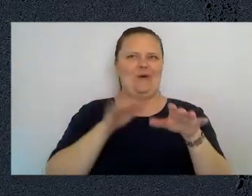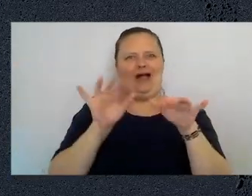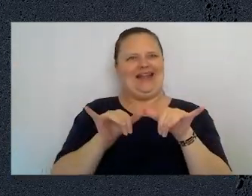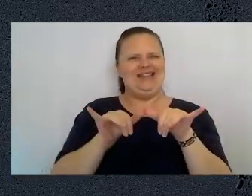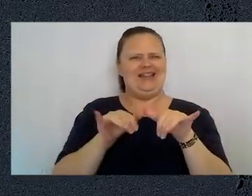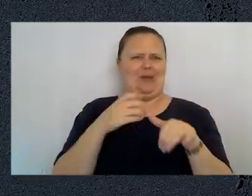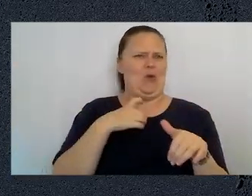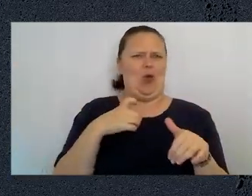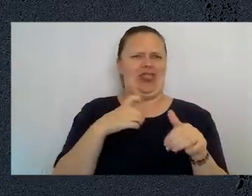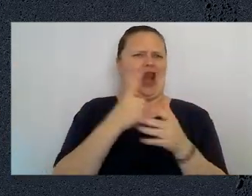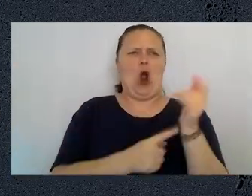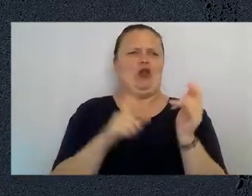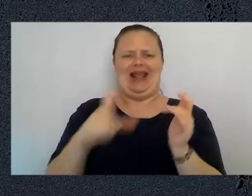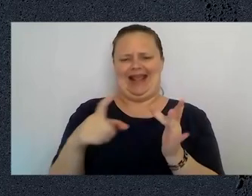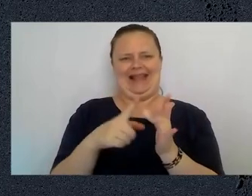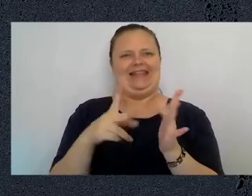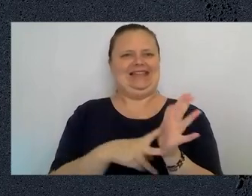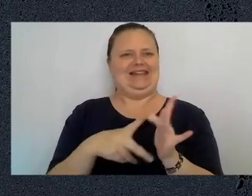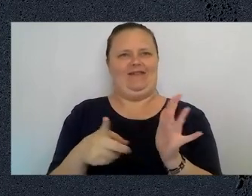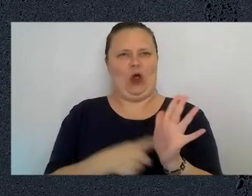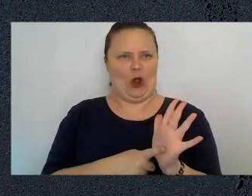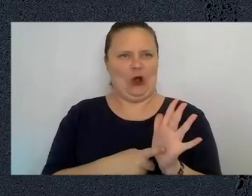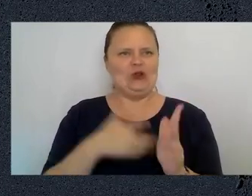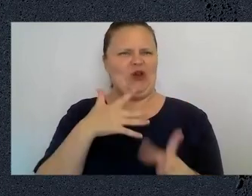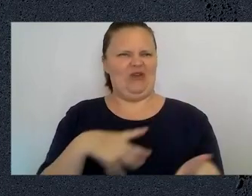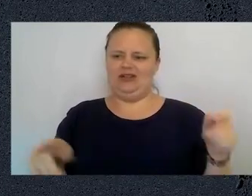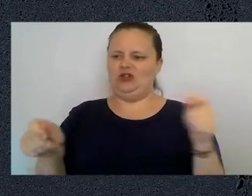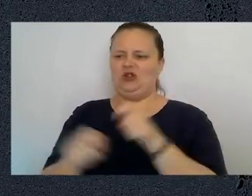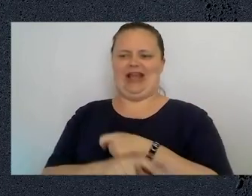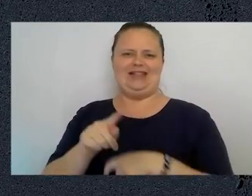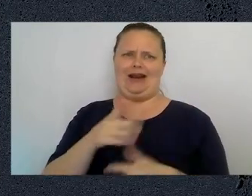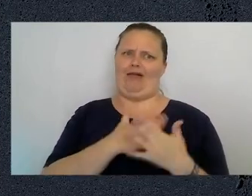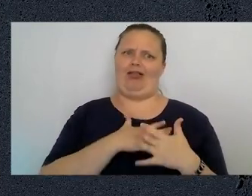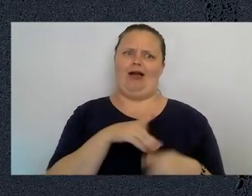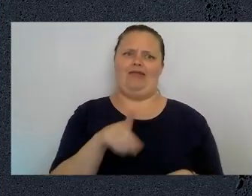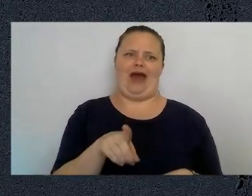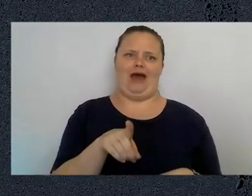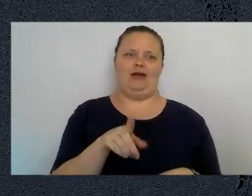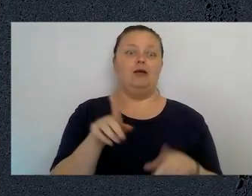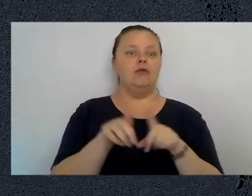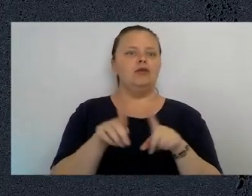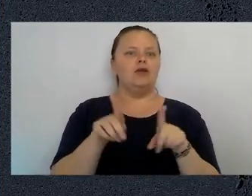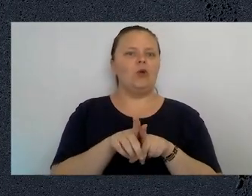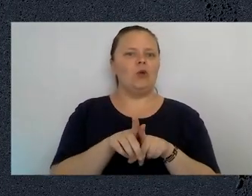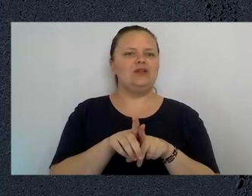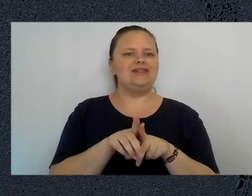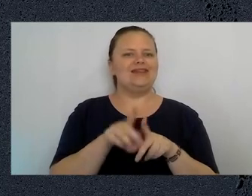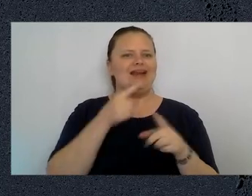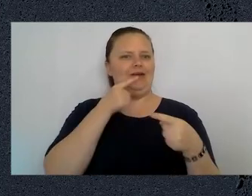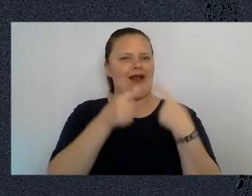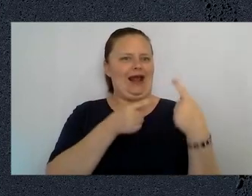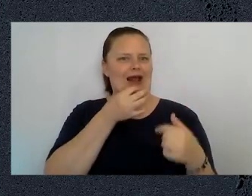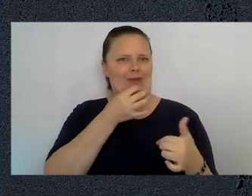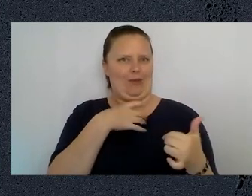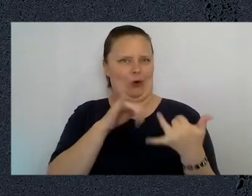for me to break down that would be phenomenal. The second thing which I would love them to do is scream a little more about STEM as much